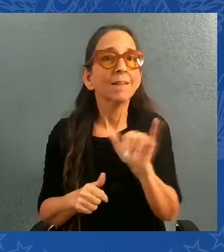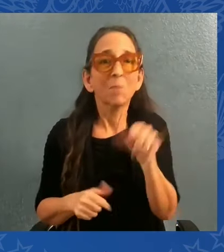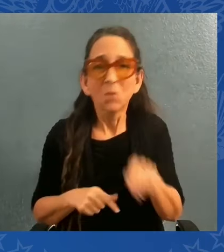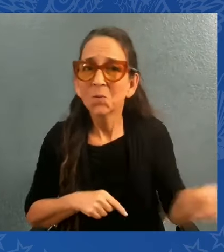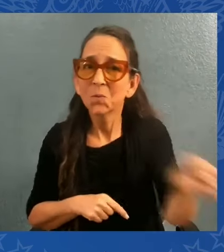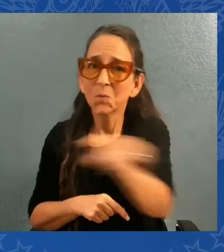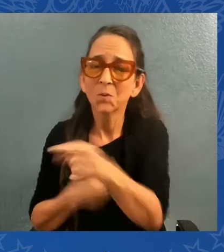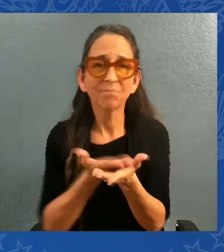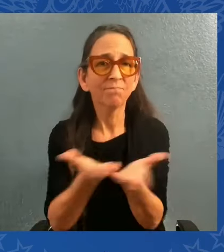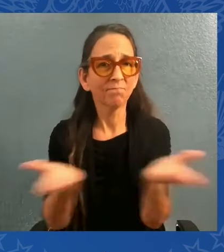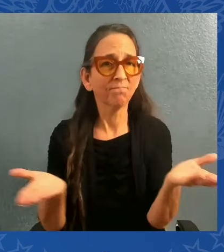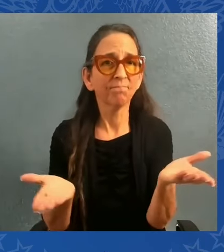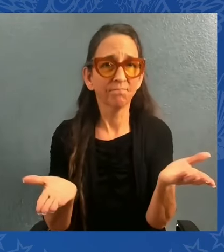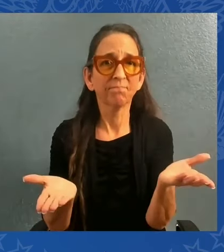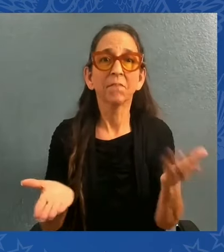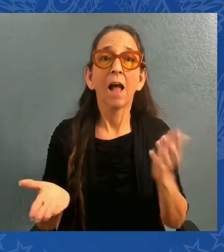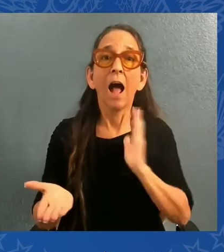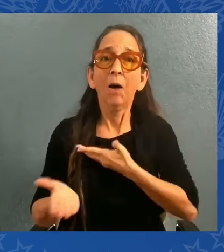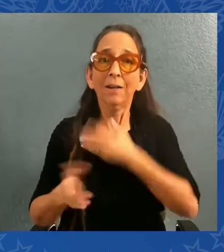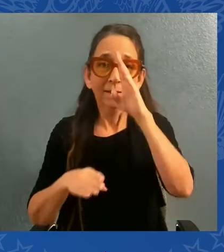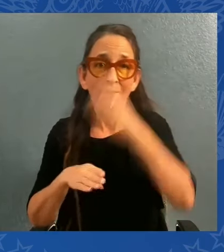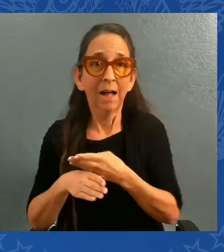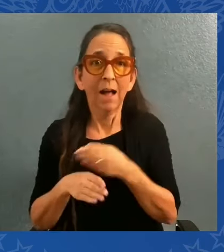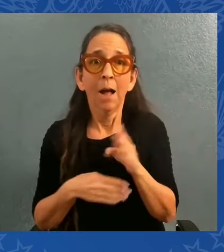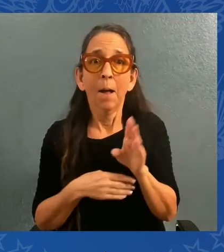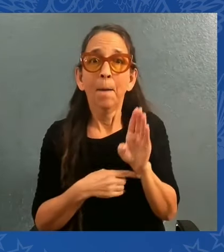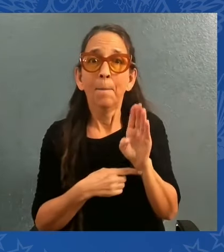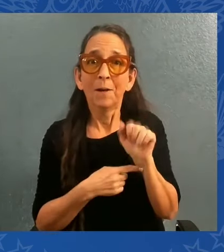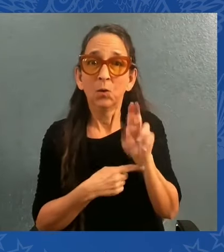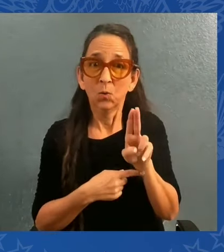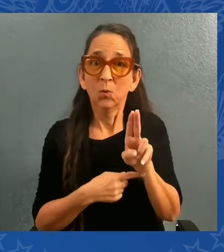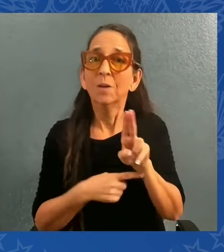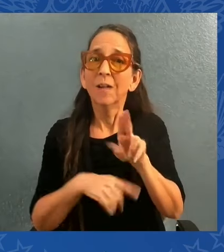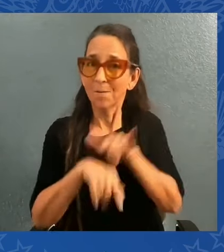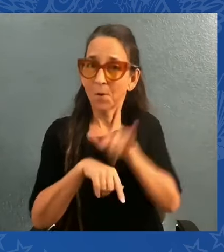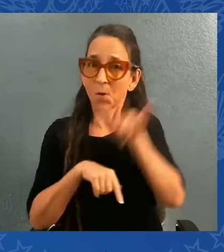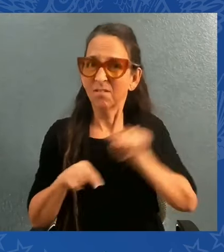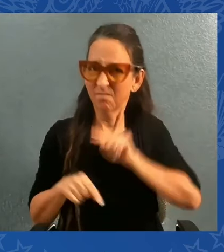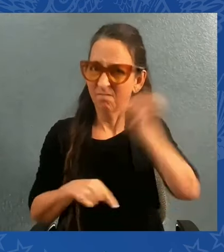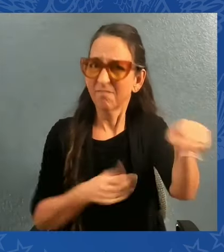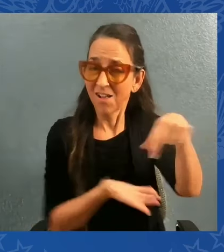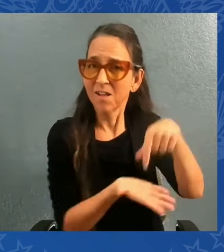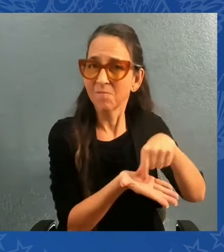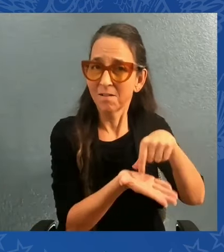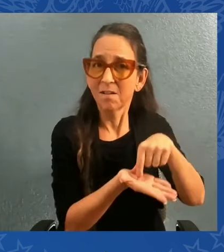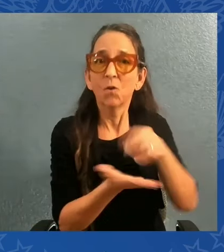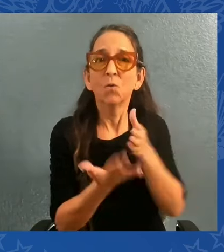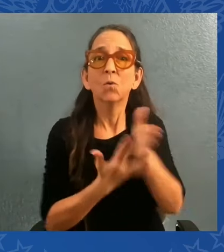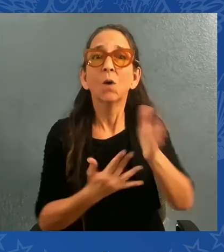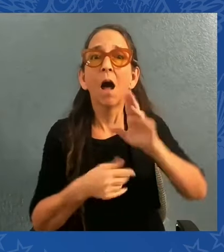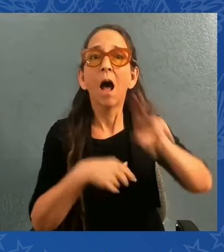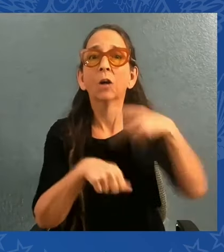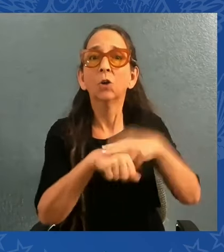our son, Beau Biden, deployed to Iraq for a year with the Delaware National Guard. I still remember the day he asked me to pin his bars